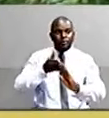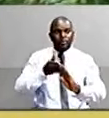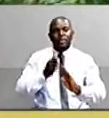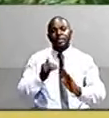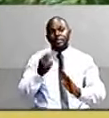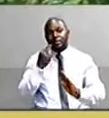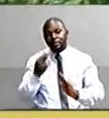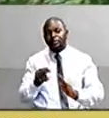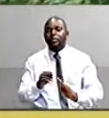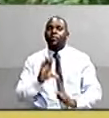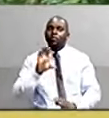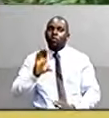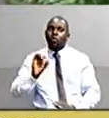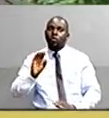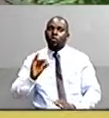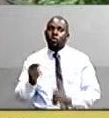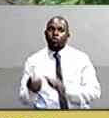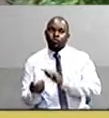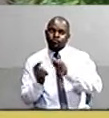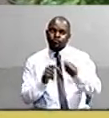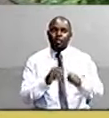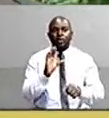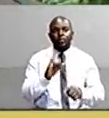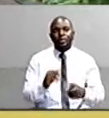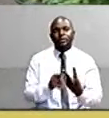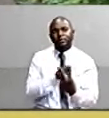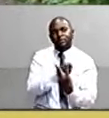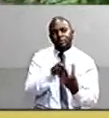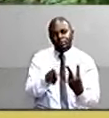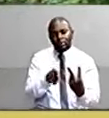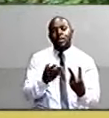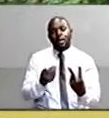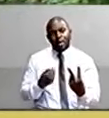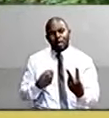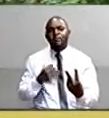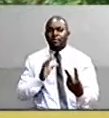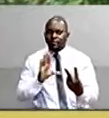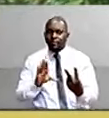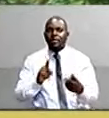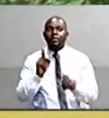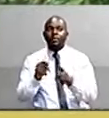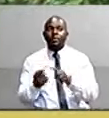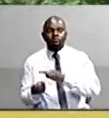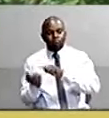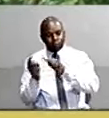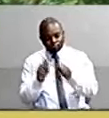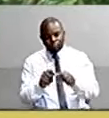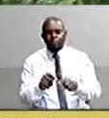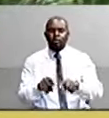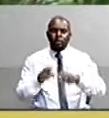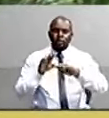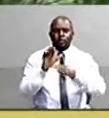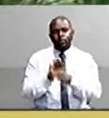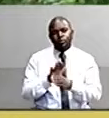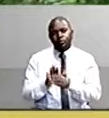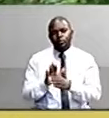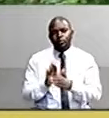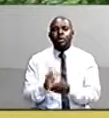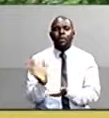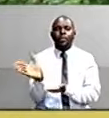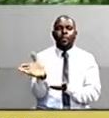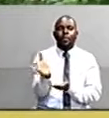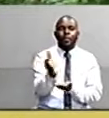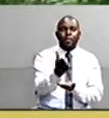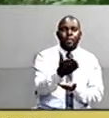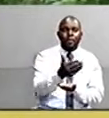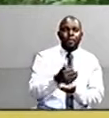necha kuku. Chitu ukira ku company zeze bili. Elaba ina abantu wawe. Baji ya bajita muno mpola mpola. Baji ya bakunganya.